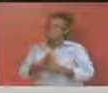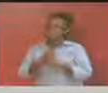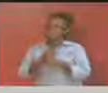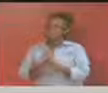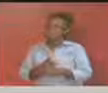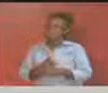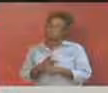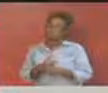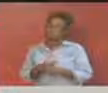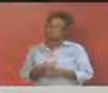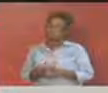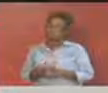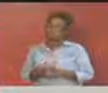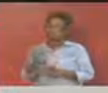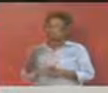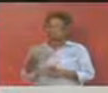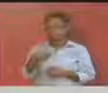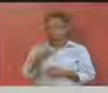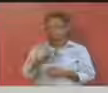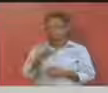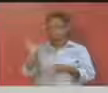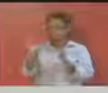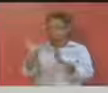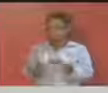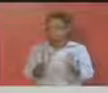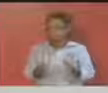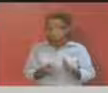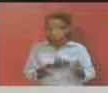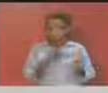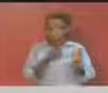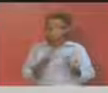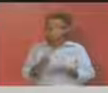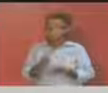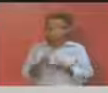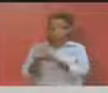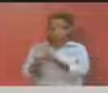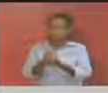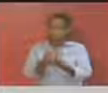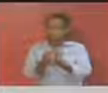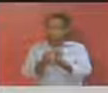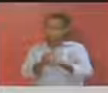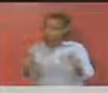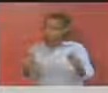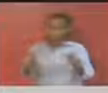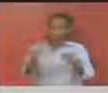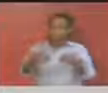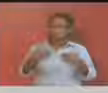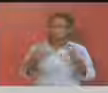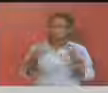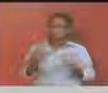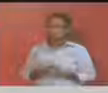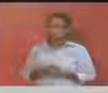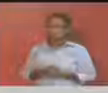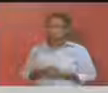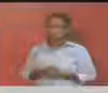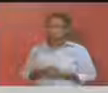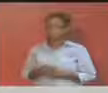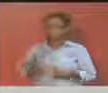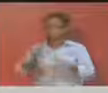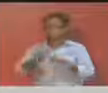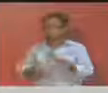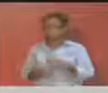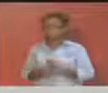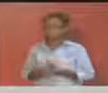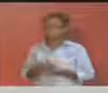has worked in saving lives. And we will continue with that position until the evidence